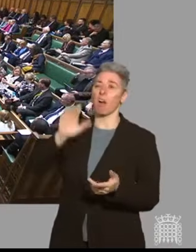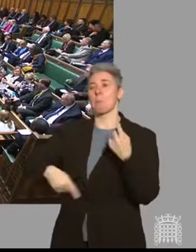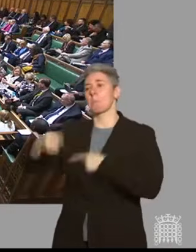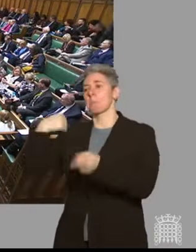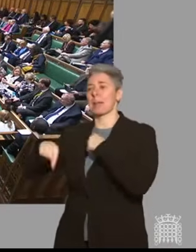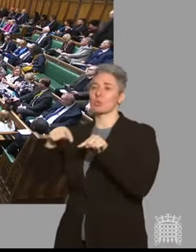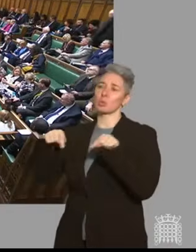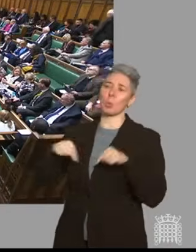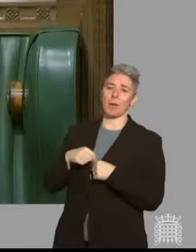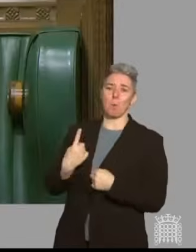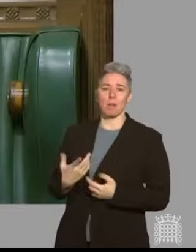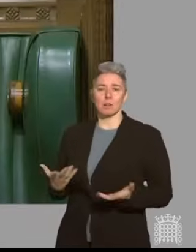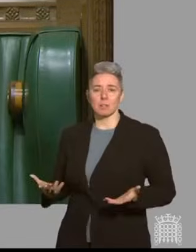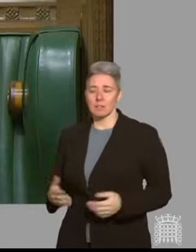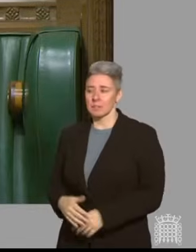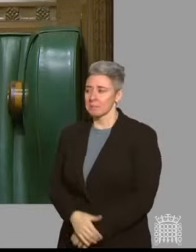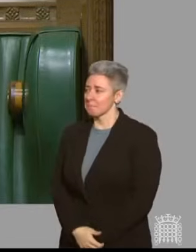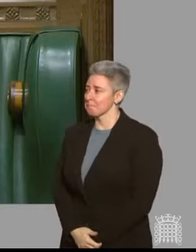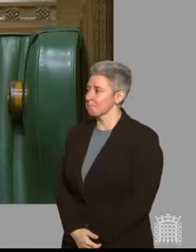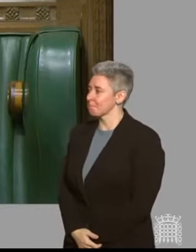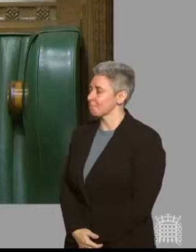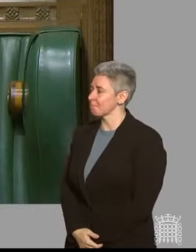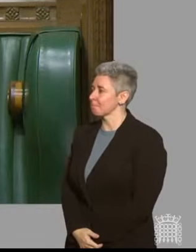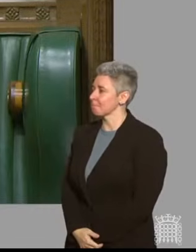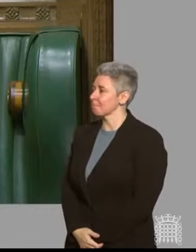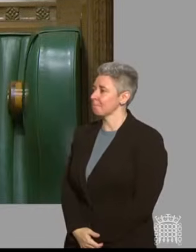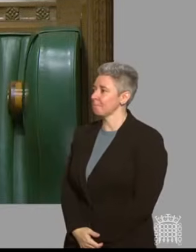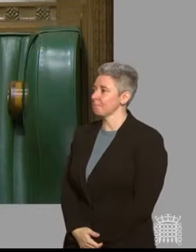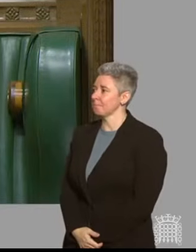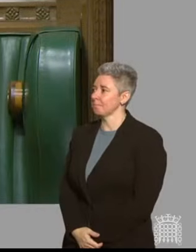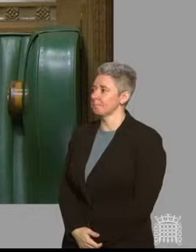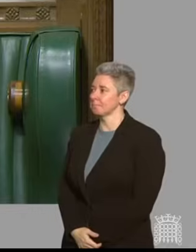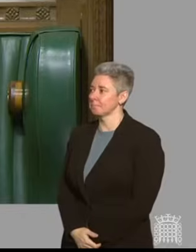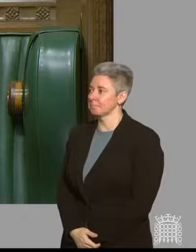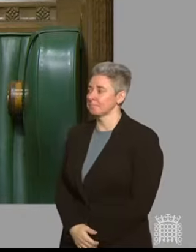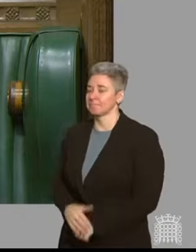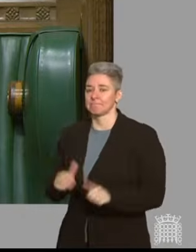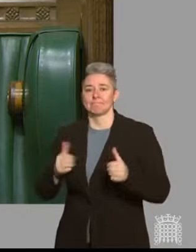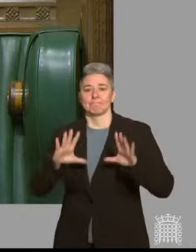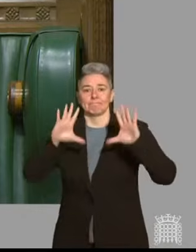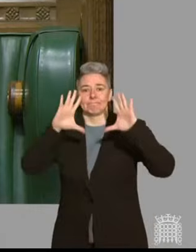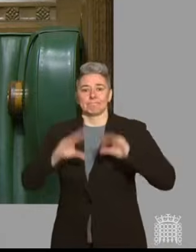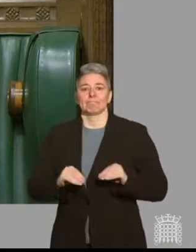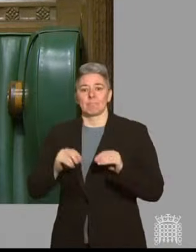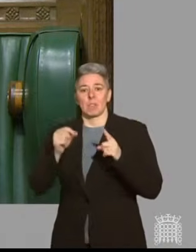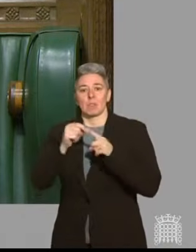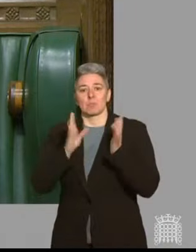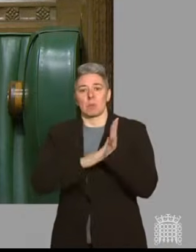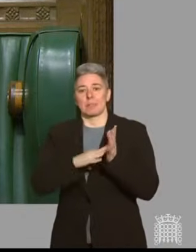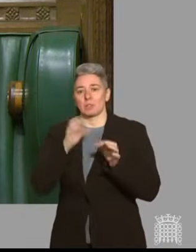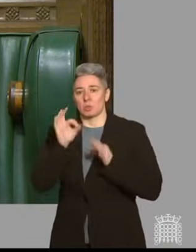That concludes Prime Minister's questions. Let the Chamber...